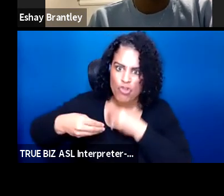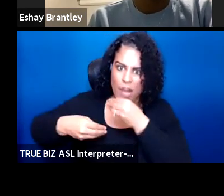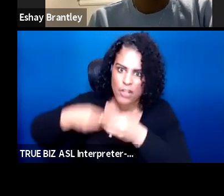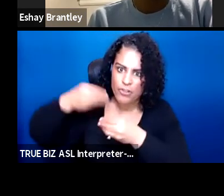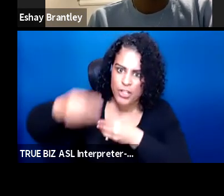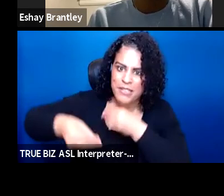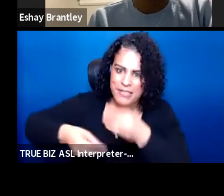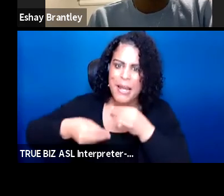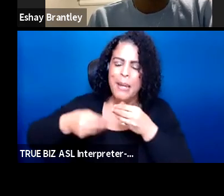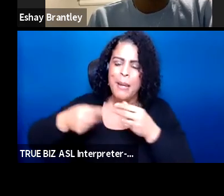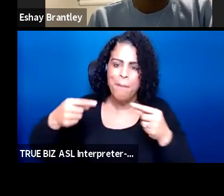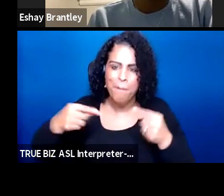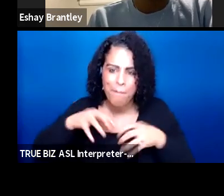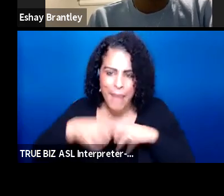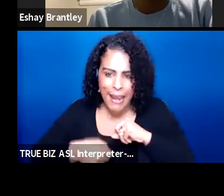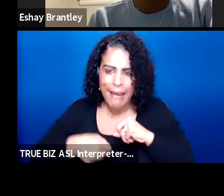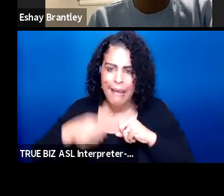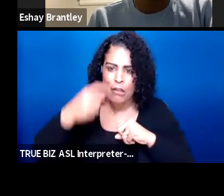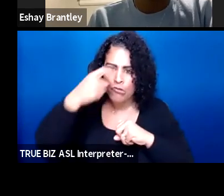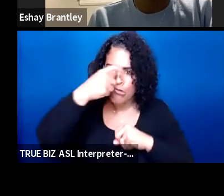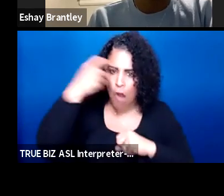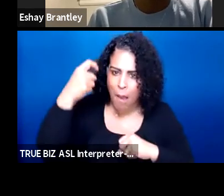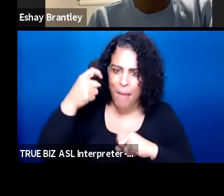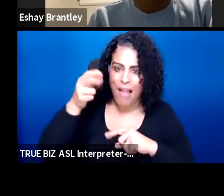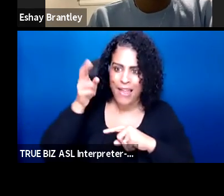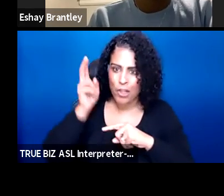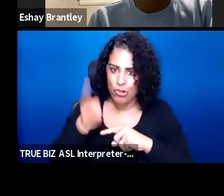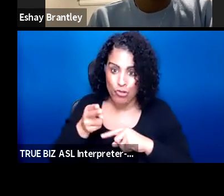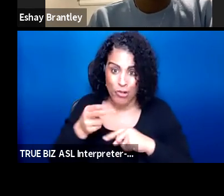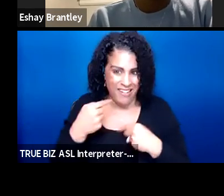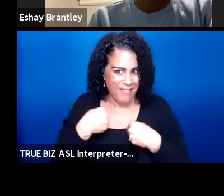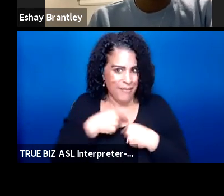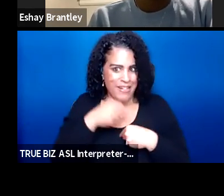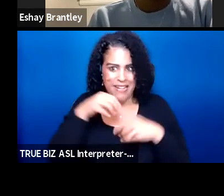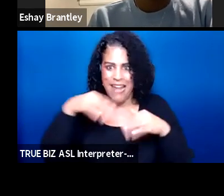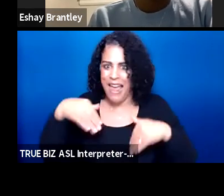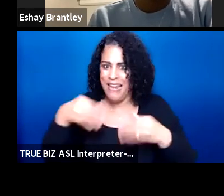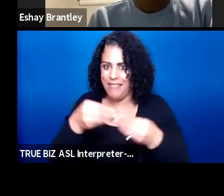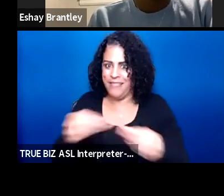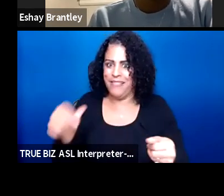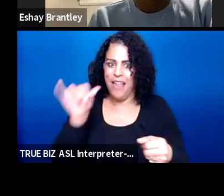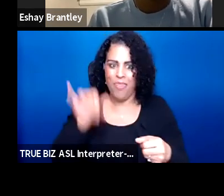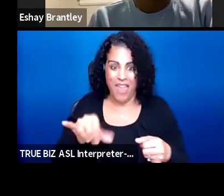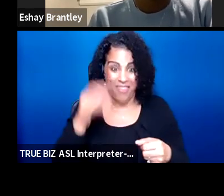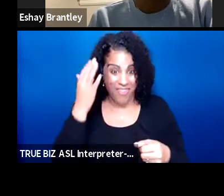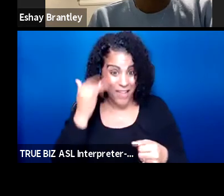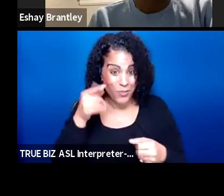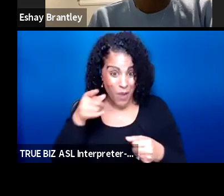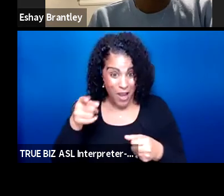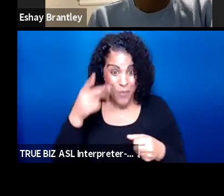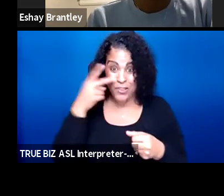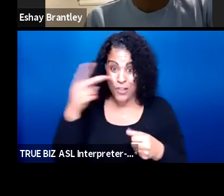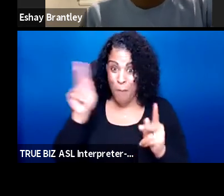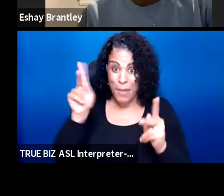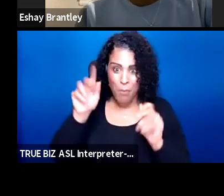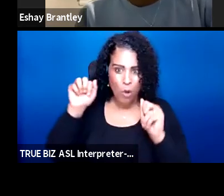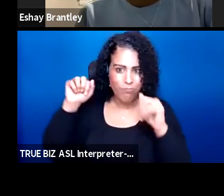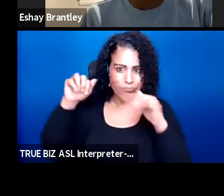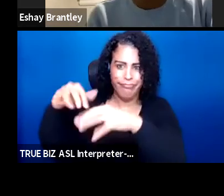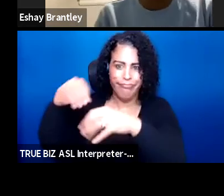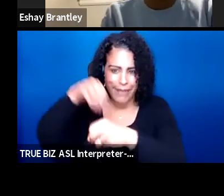trauma and history in this country that has not been dealt with, which is why we saw them fools at Capitol, because you know them was the police